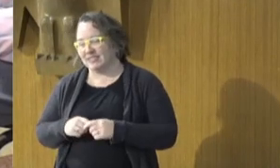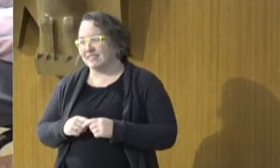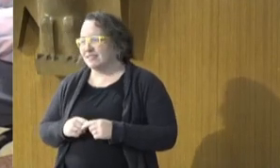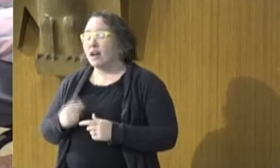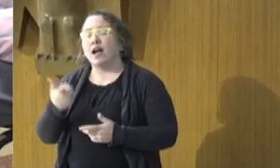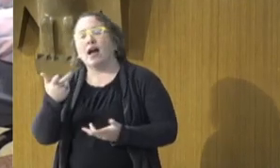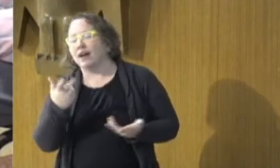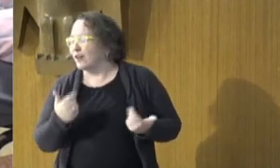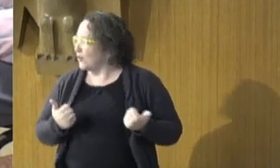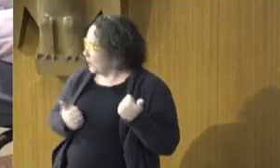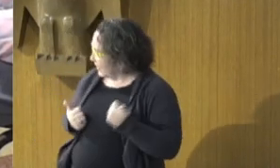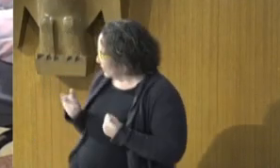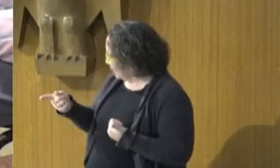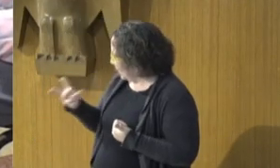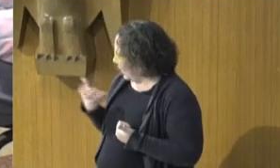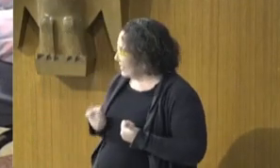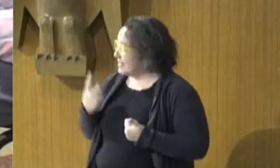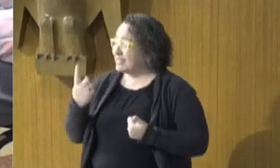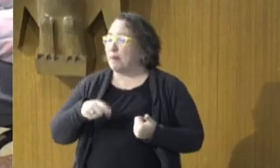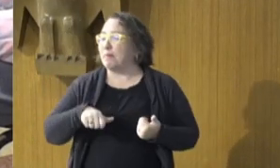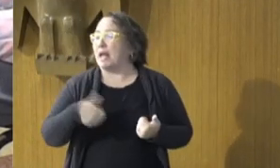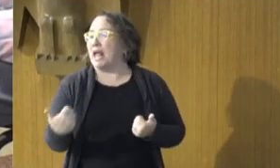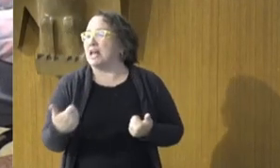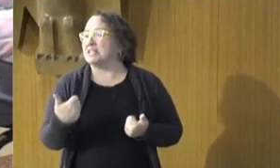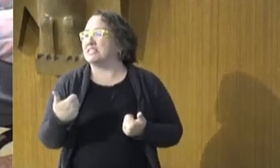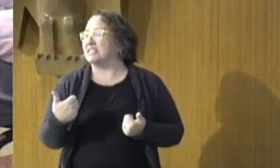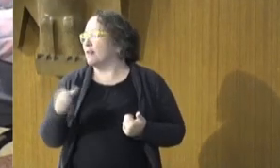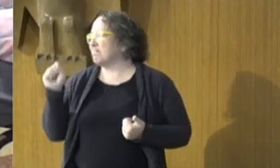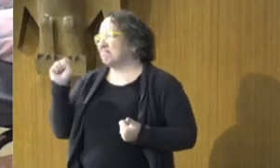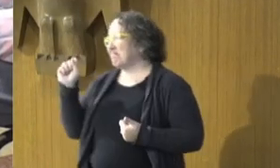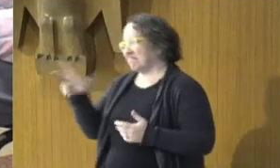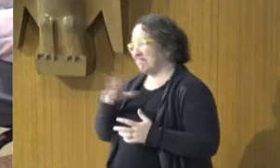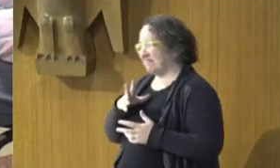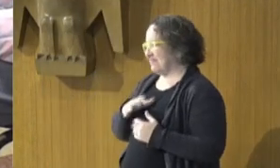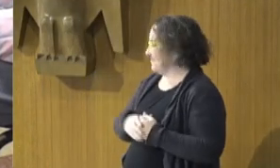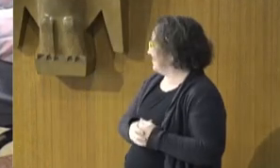Which one were you going to do? Well, someone asked a more... Yeah, let's do that.